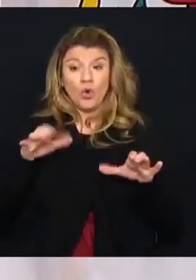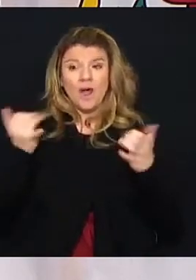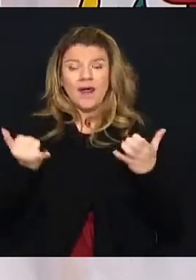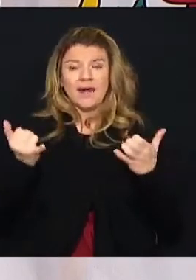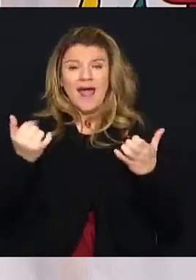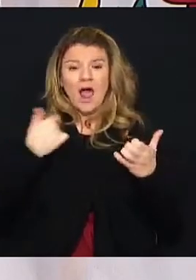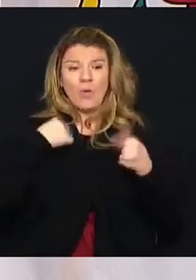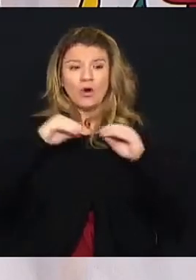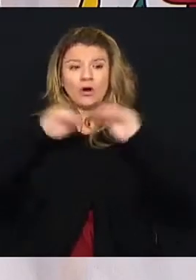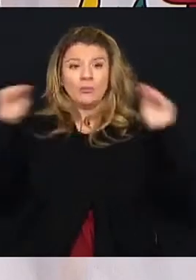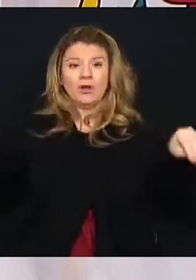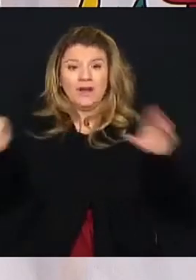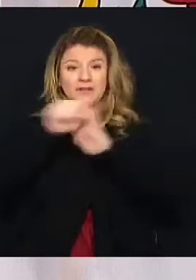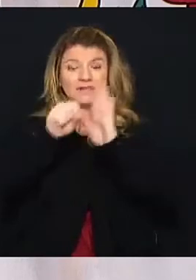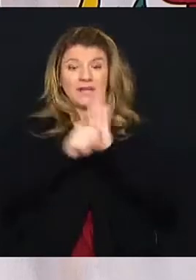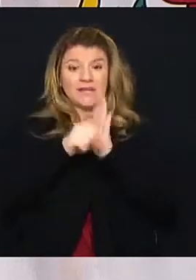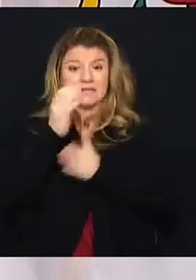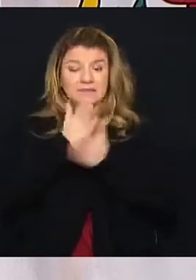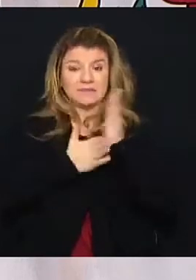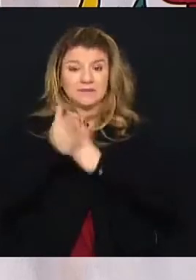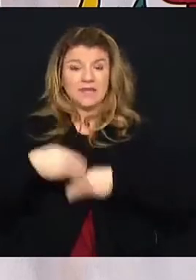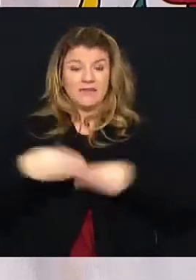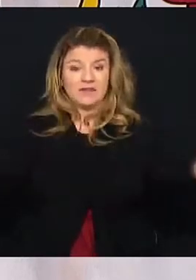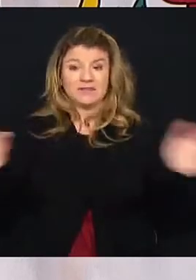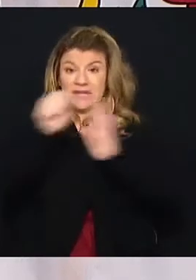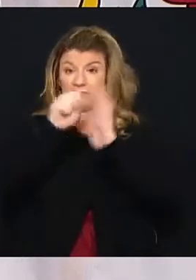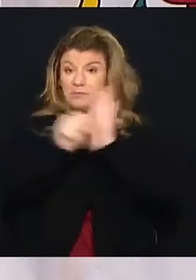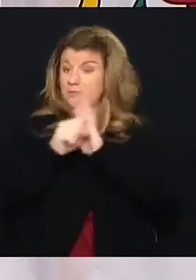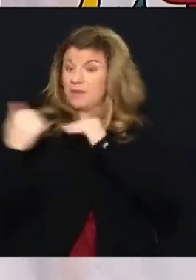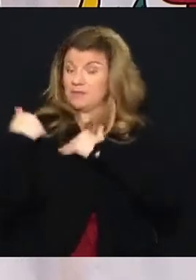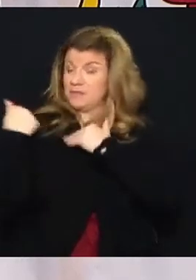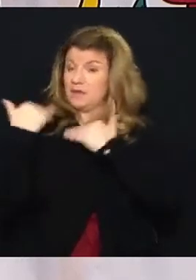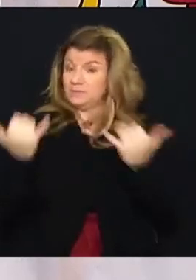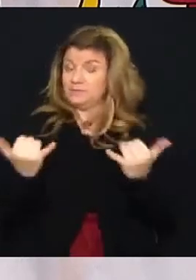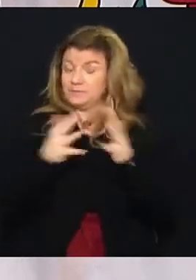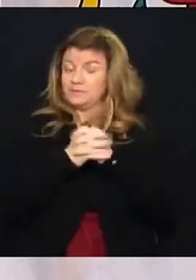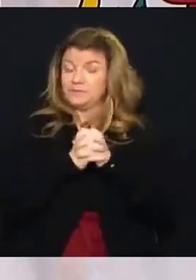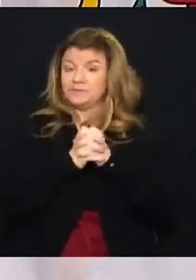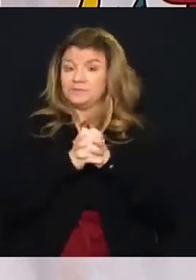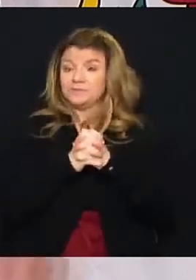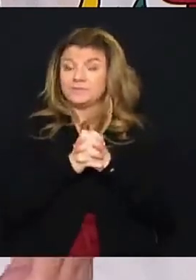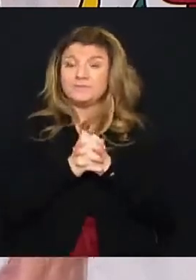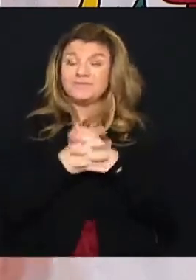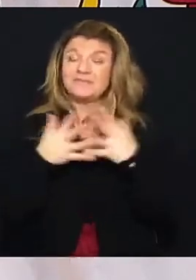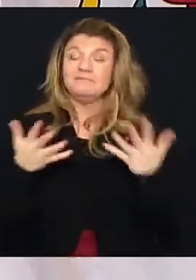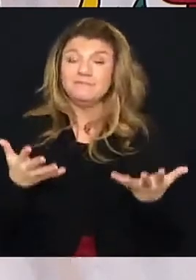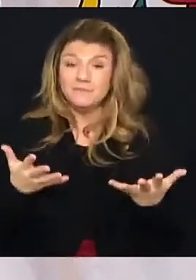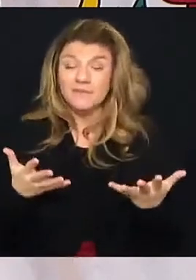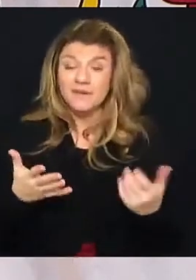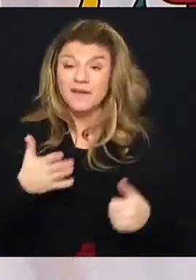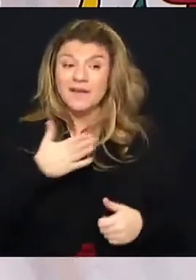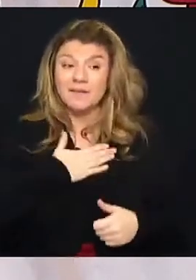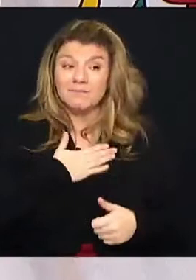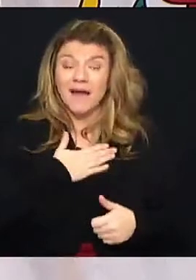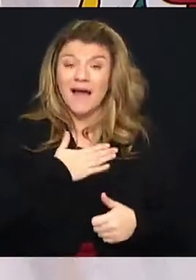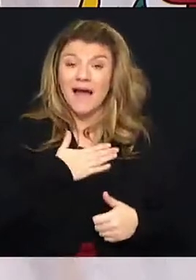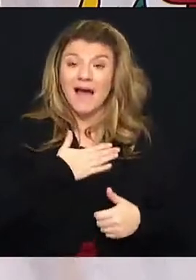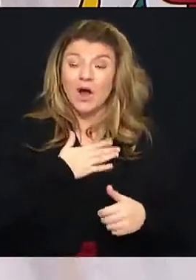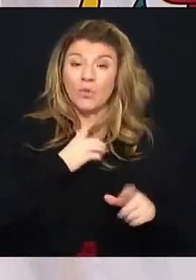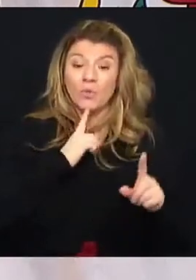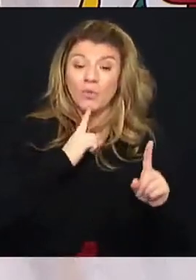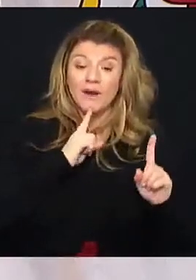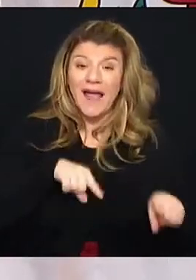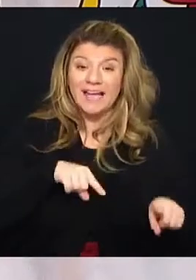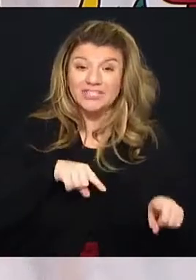state's hands. Now just think about this. And Paul, my reaction is, what in the